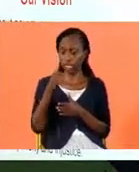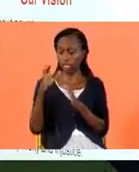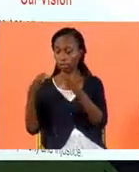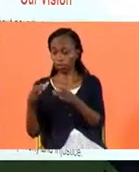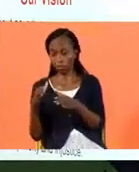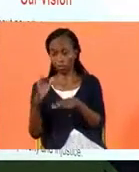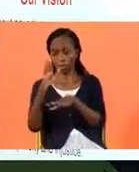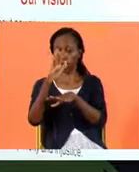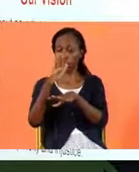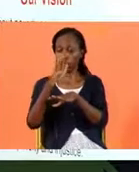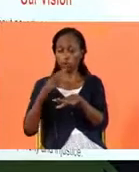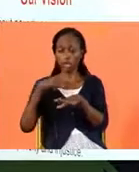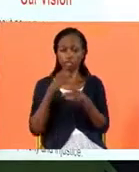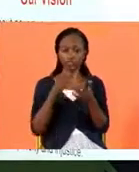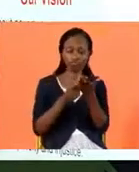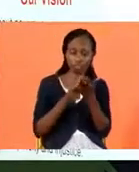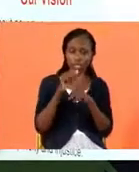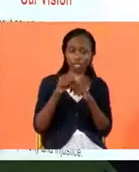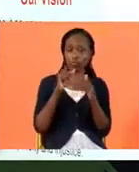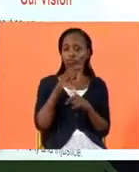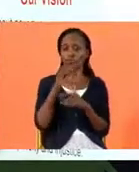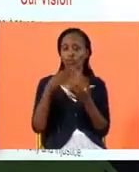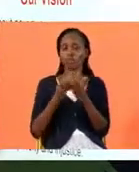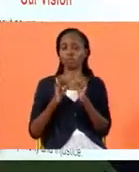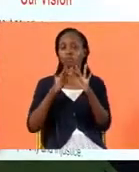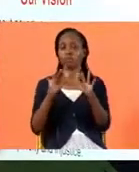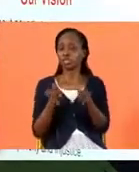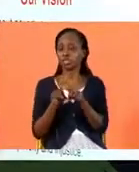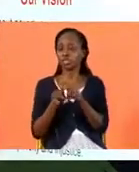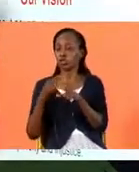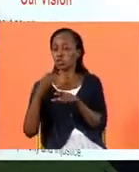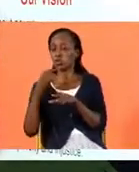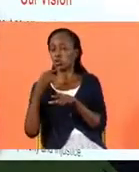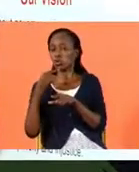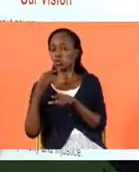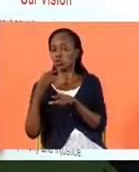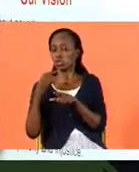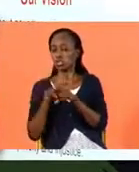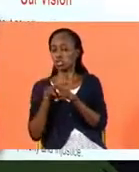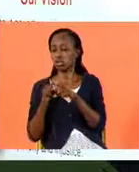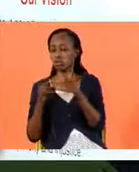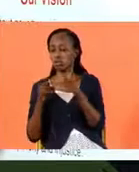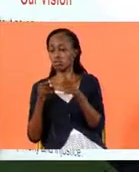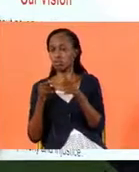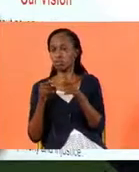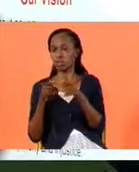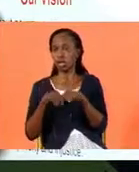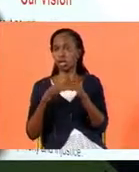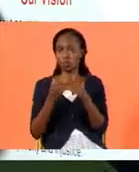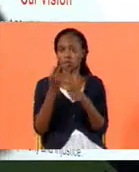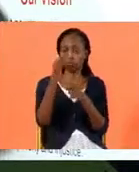trade misinvoicing, and of course, as you heard from Chennai, what Stop the Bleeding is. So that's what, if I was to break it down into three